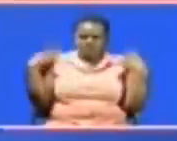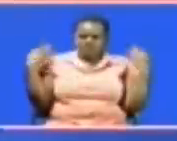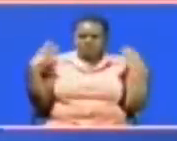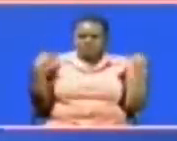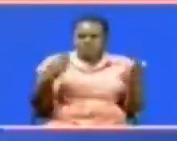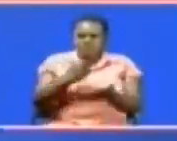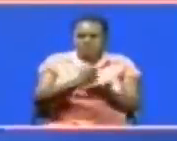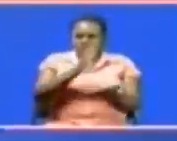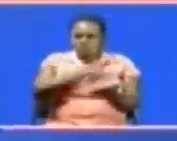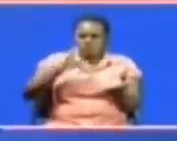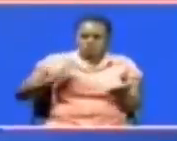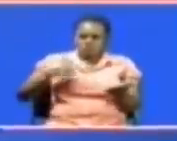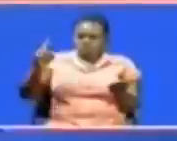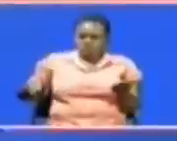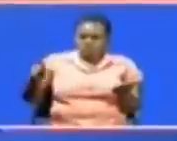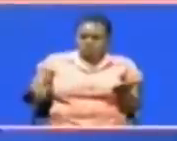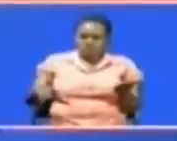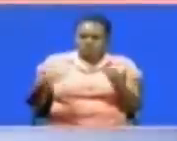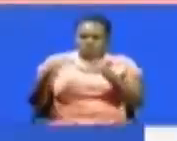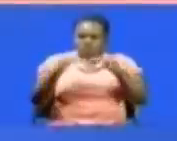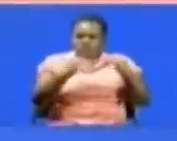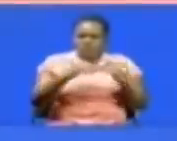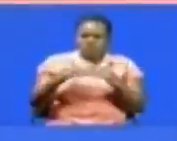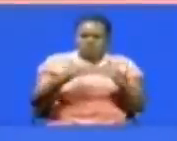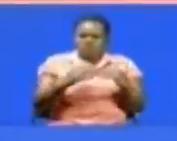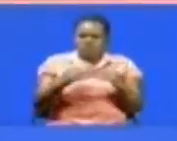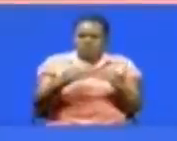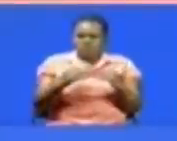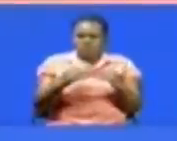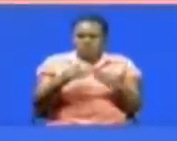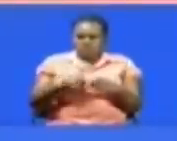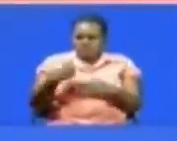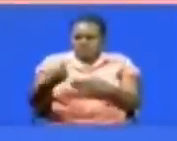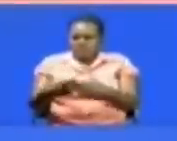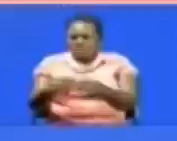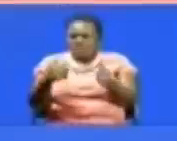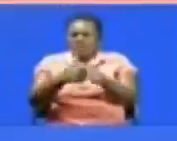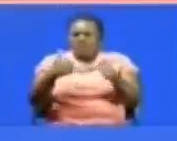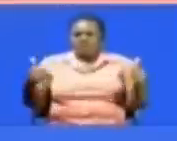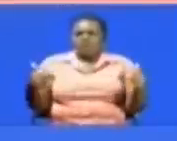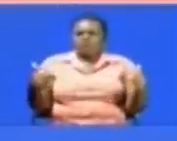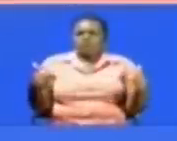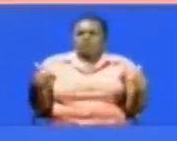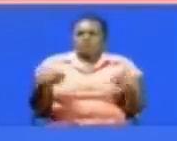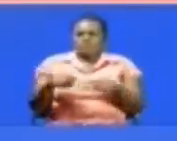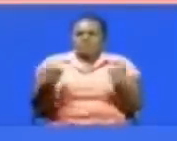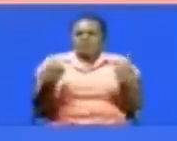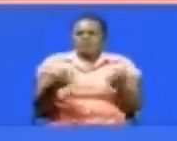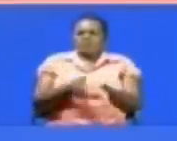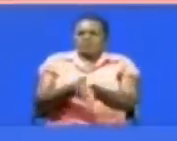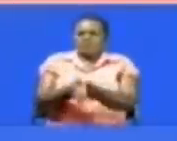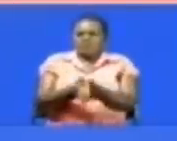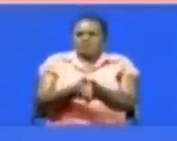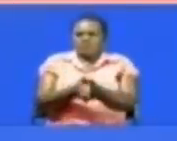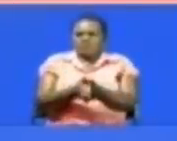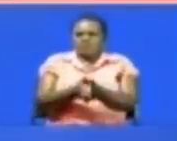of the constitutional requirements like equity. And then we also avoid conflict of interest.